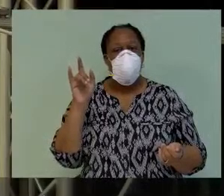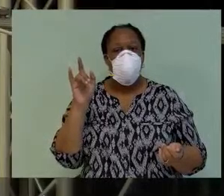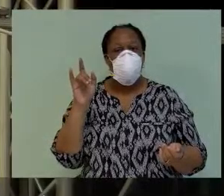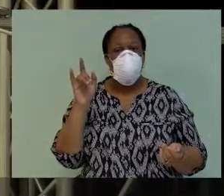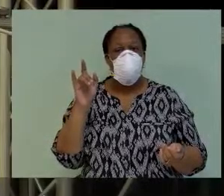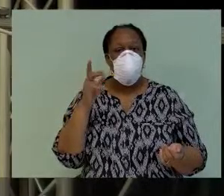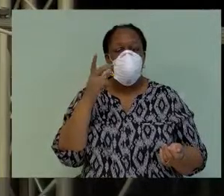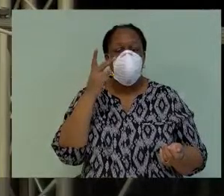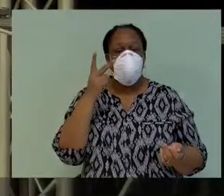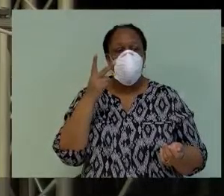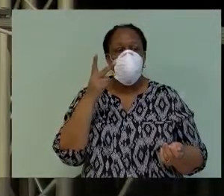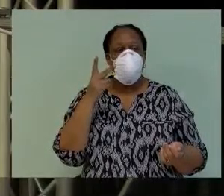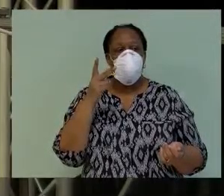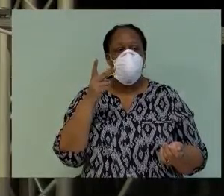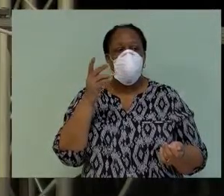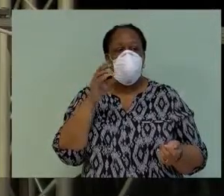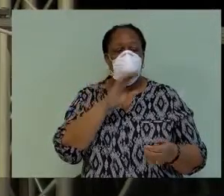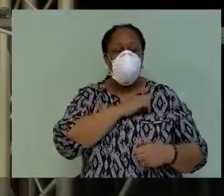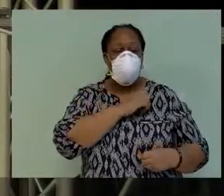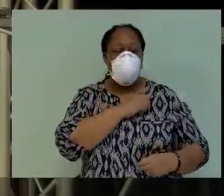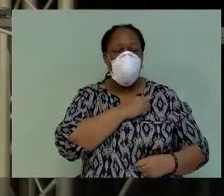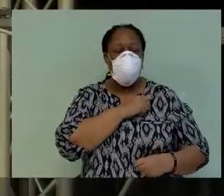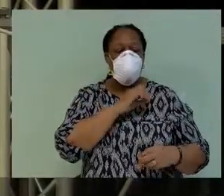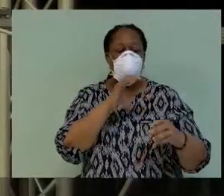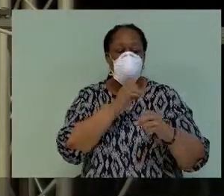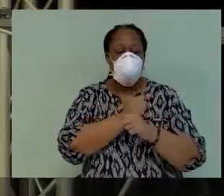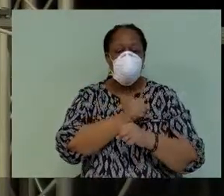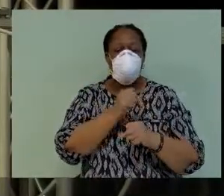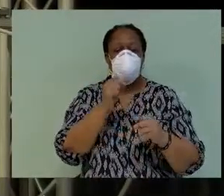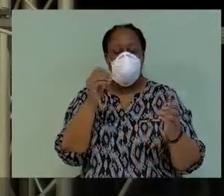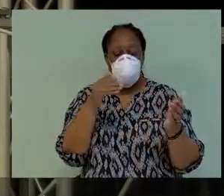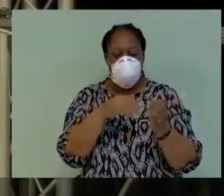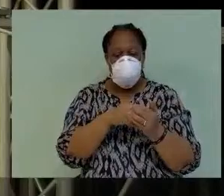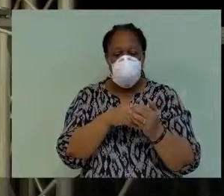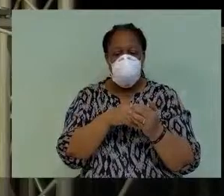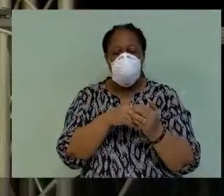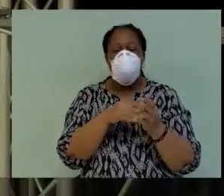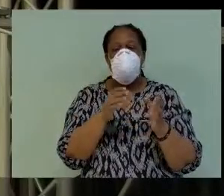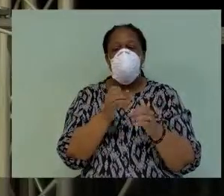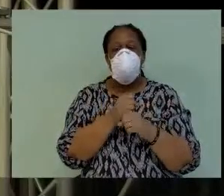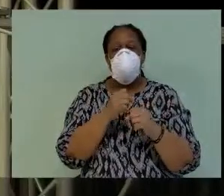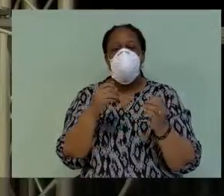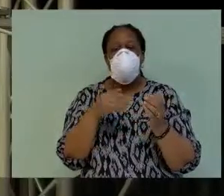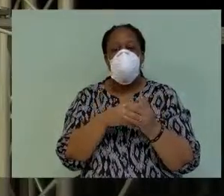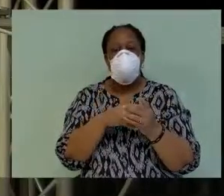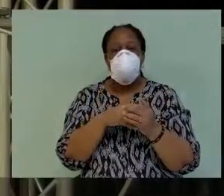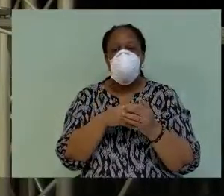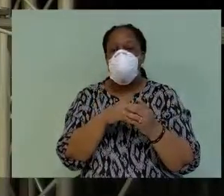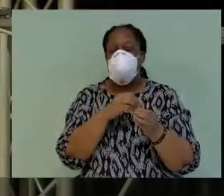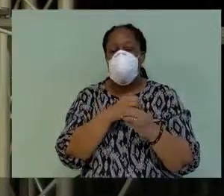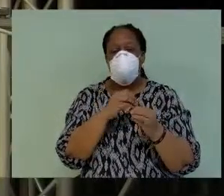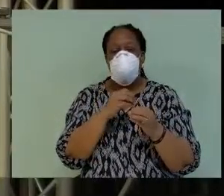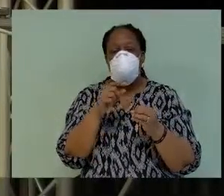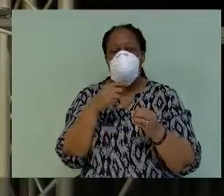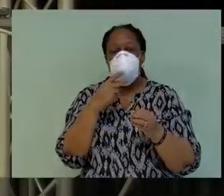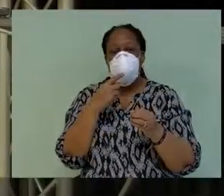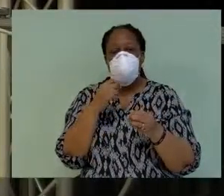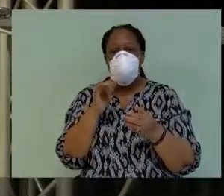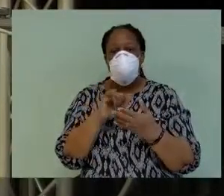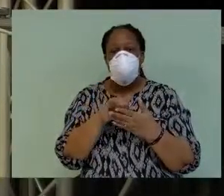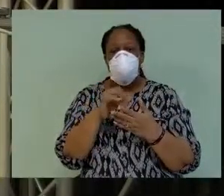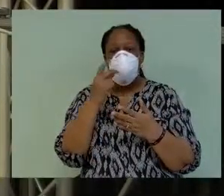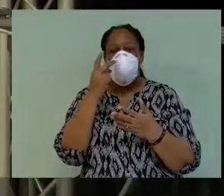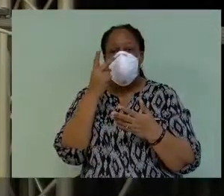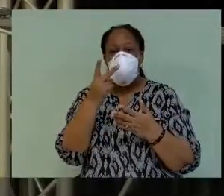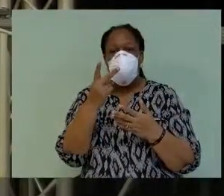2 soldiers who retested positive and that there's an outbreak again, but there's no evidence to suggest that it was those 2